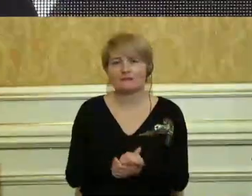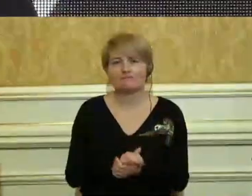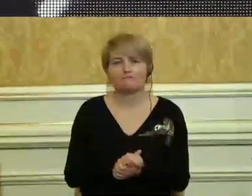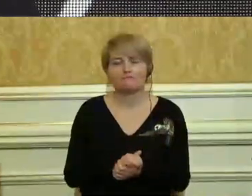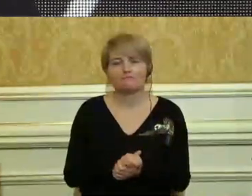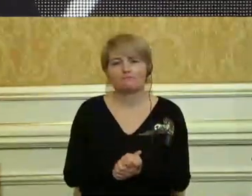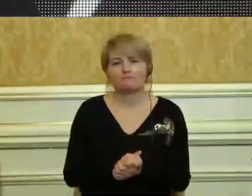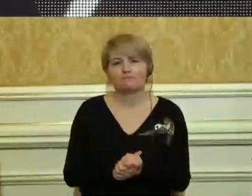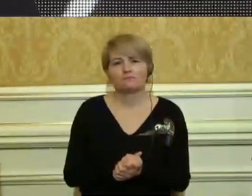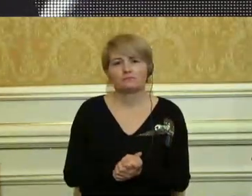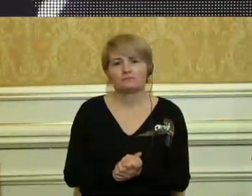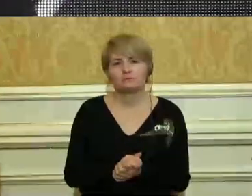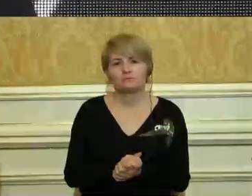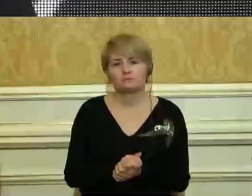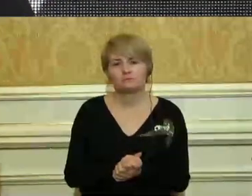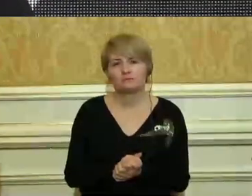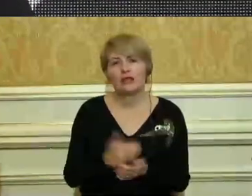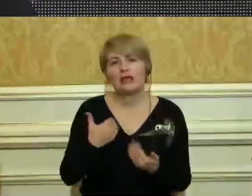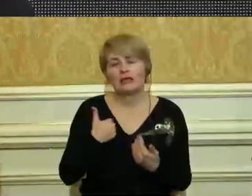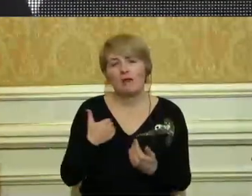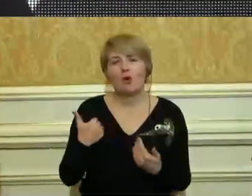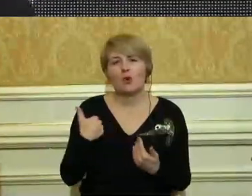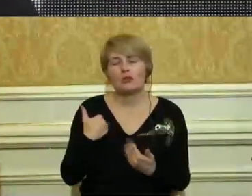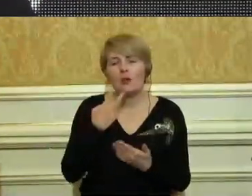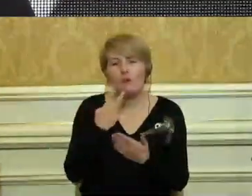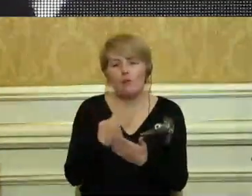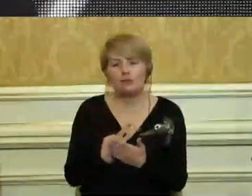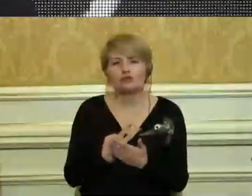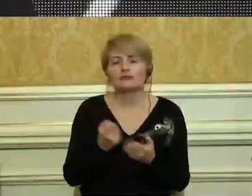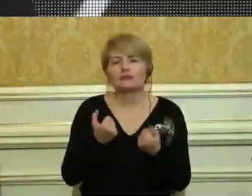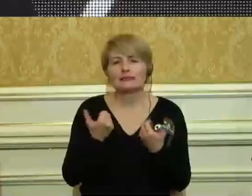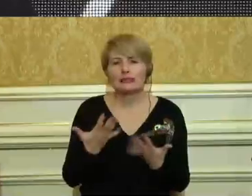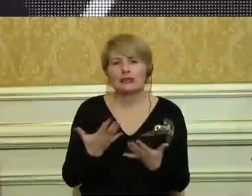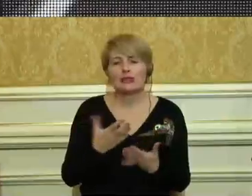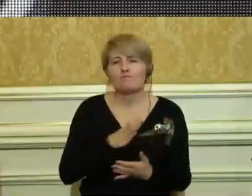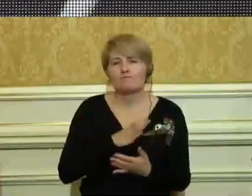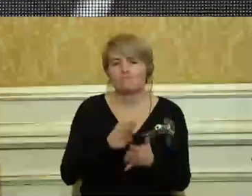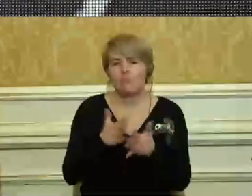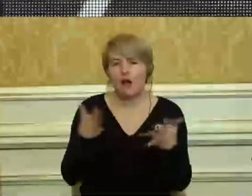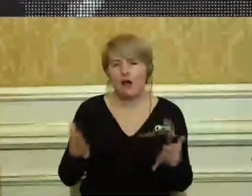coming from or representing. I would like to see as many women